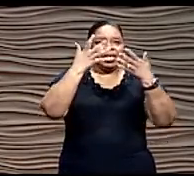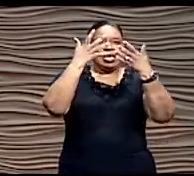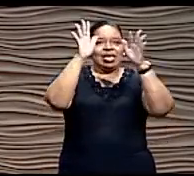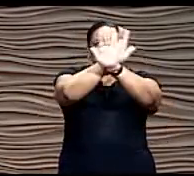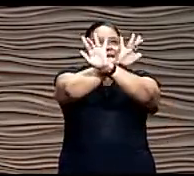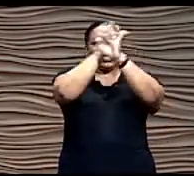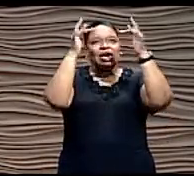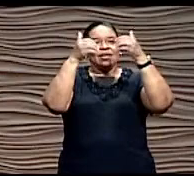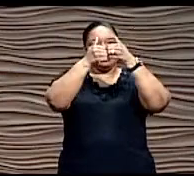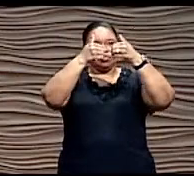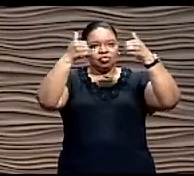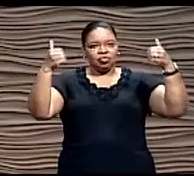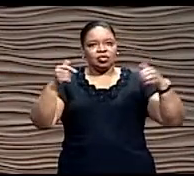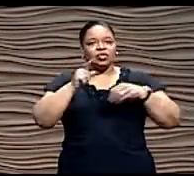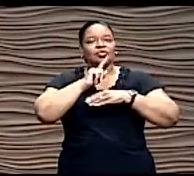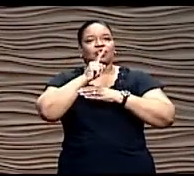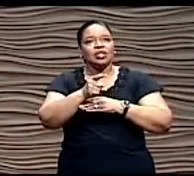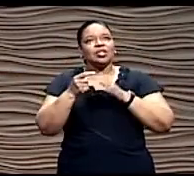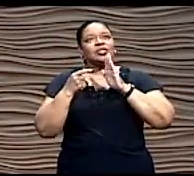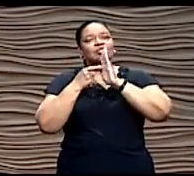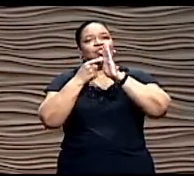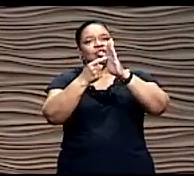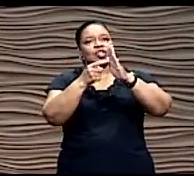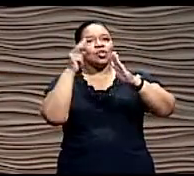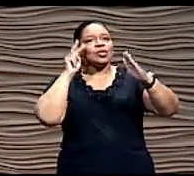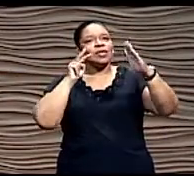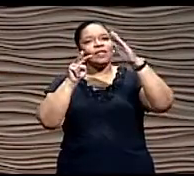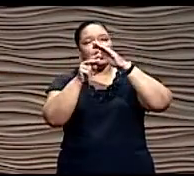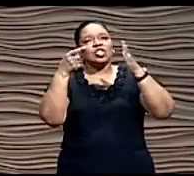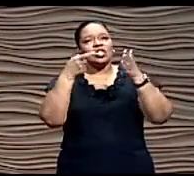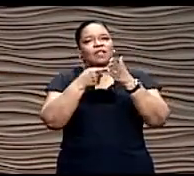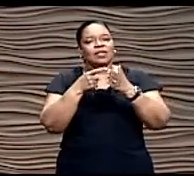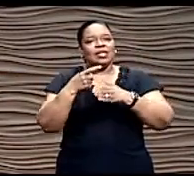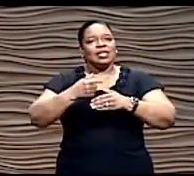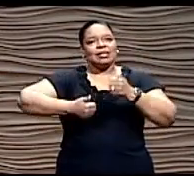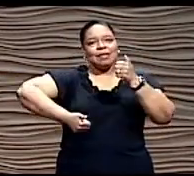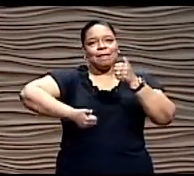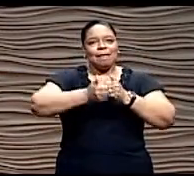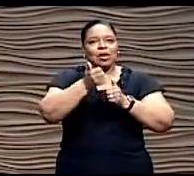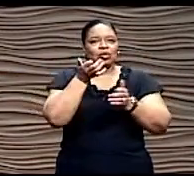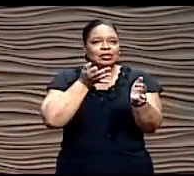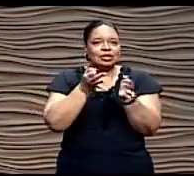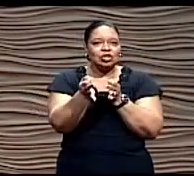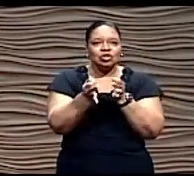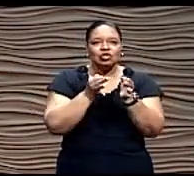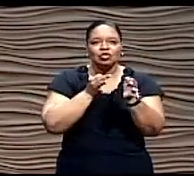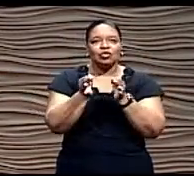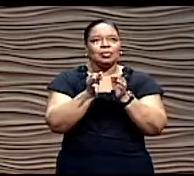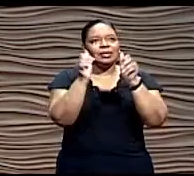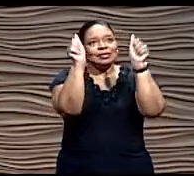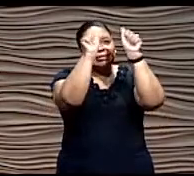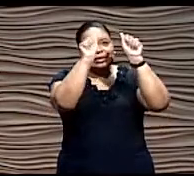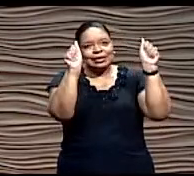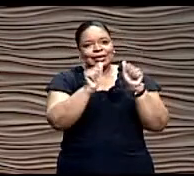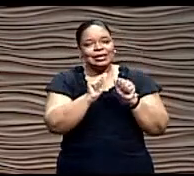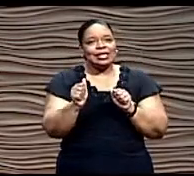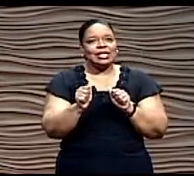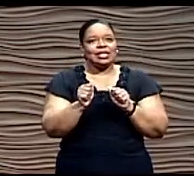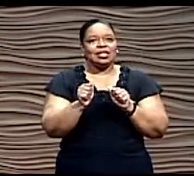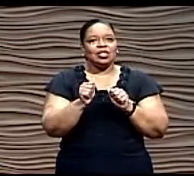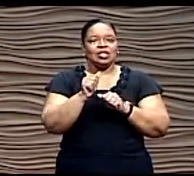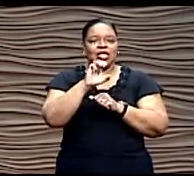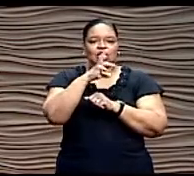open, and there was this revealed vision of this most descriptive scene of a chariot